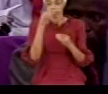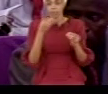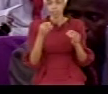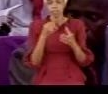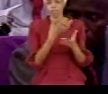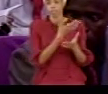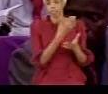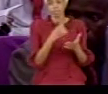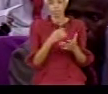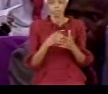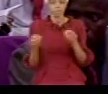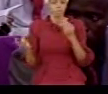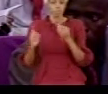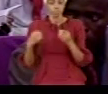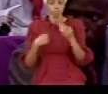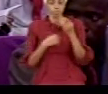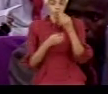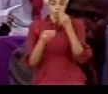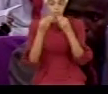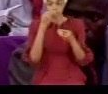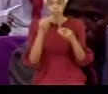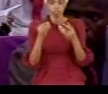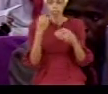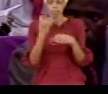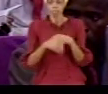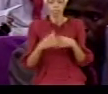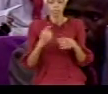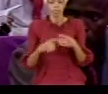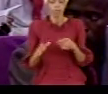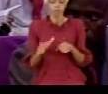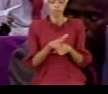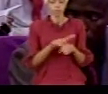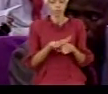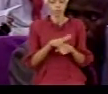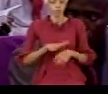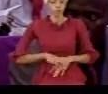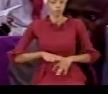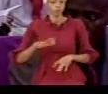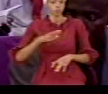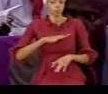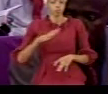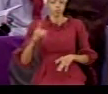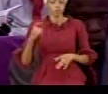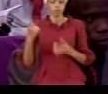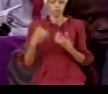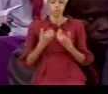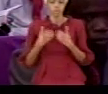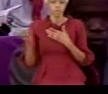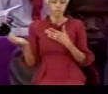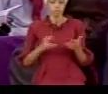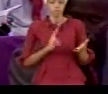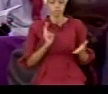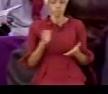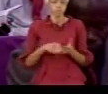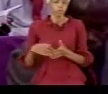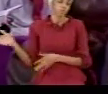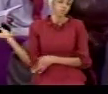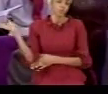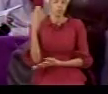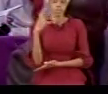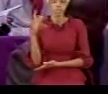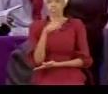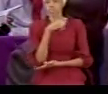and when we did eat bread to the full. For he hath brought us forth into the wilderness to kill this whole assembly with